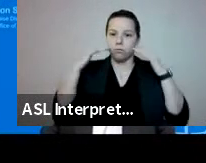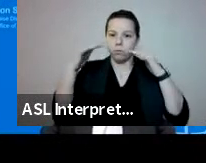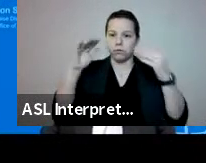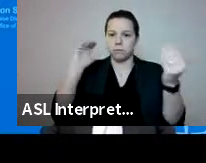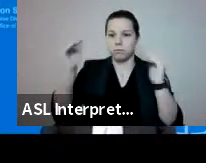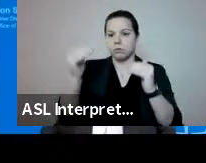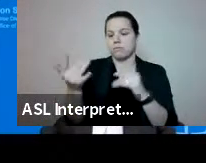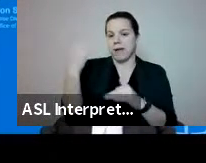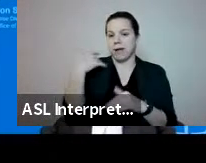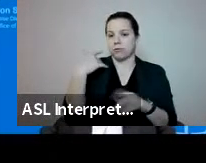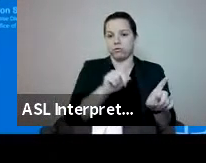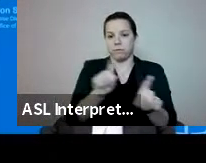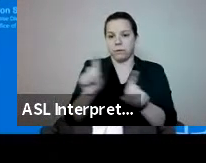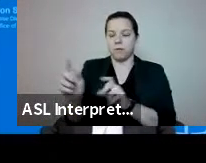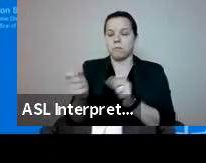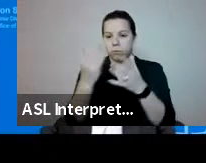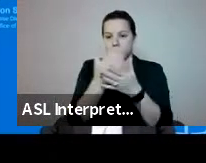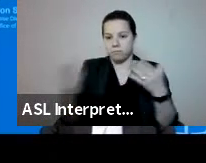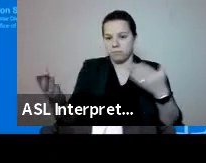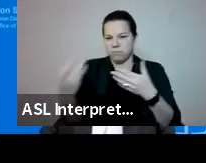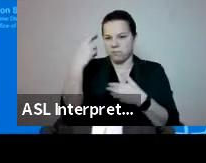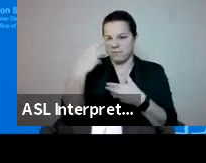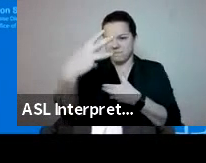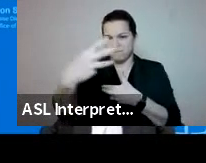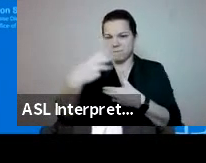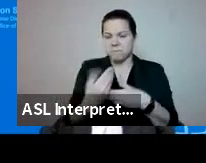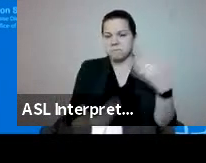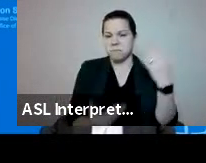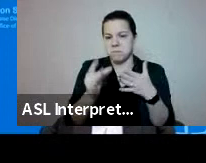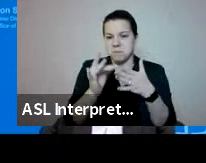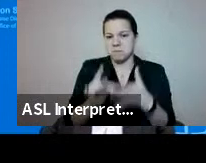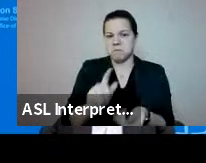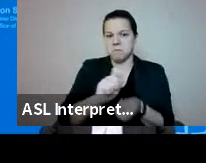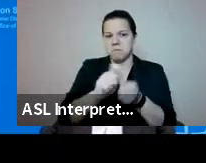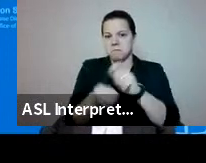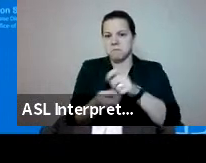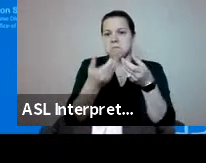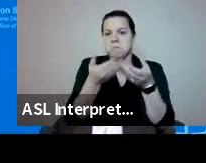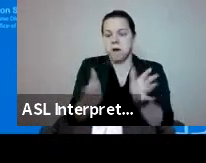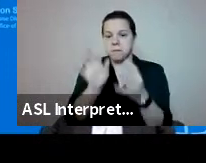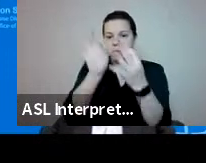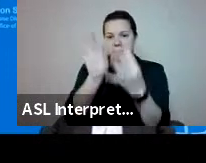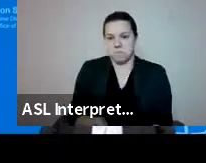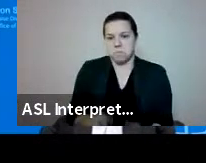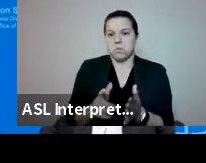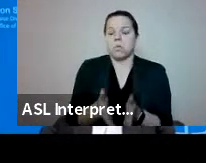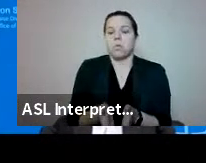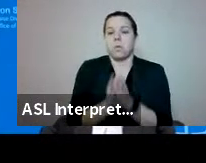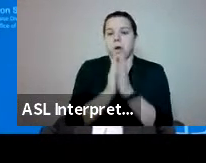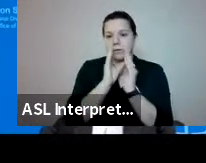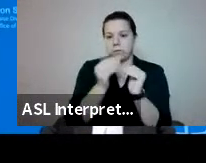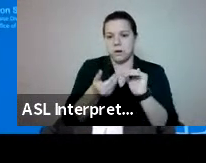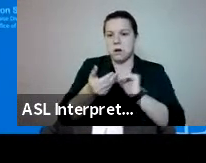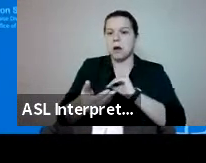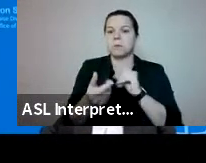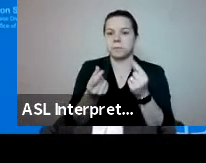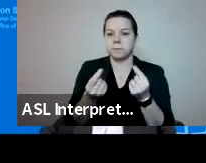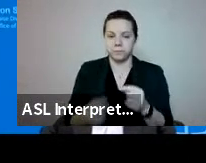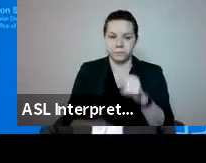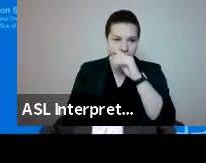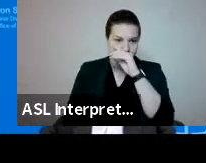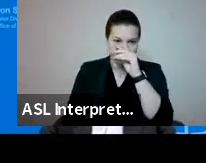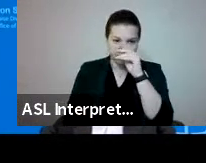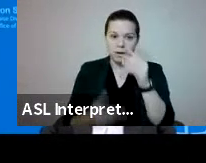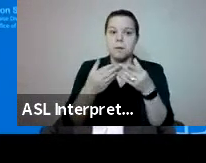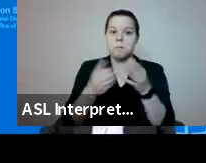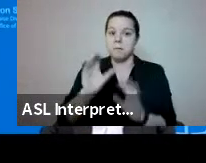surveys. Multiple factors may be driving these changes, and public input is requested to inform our next steps. Public and stakeholder